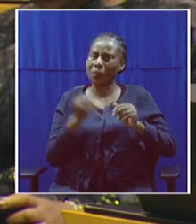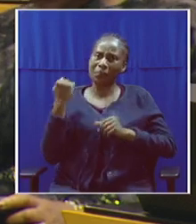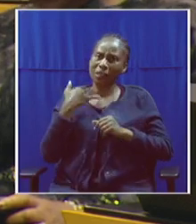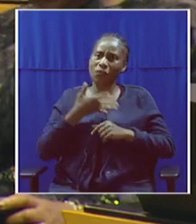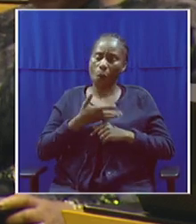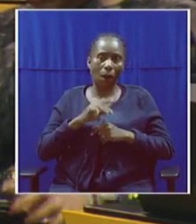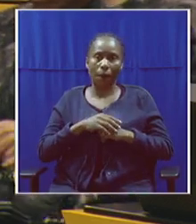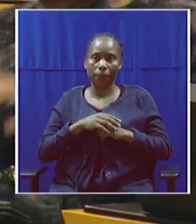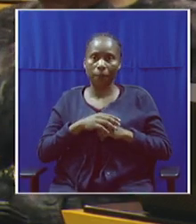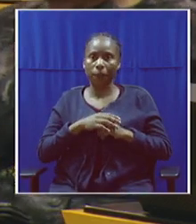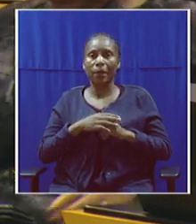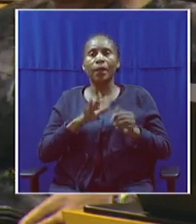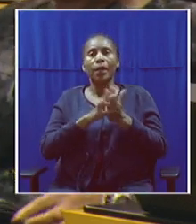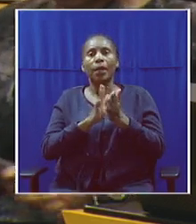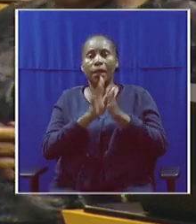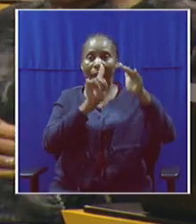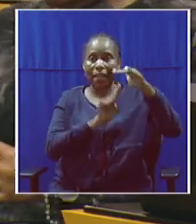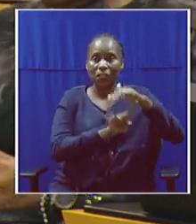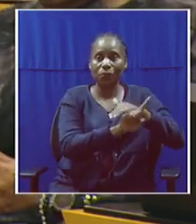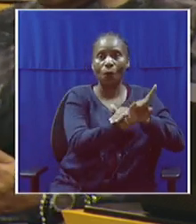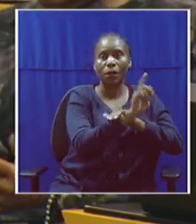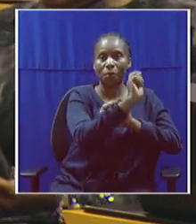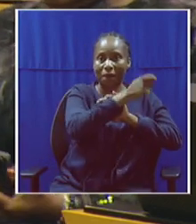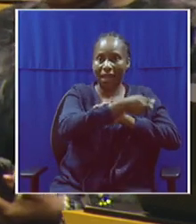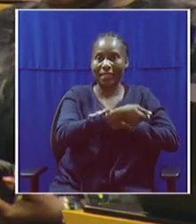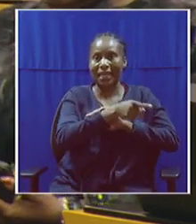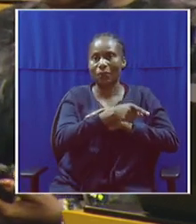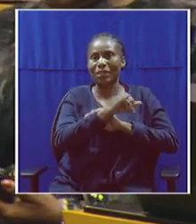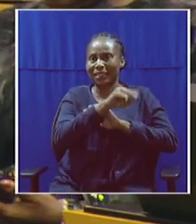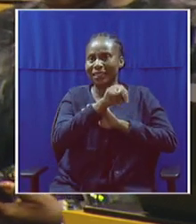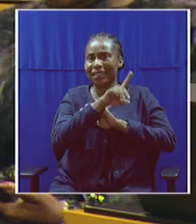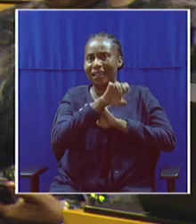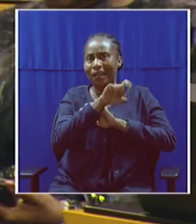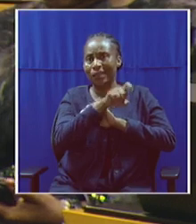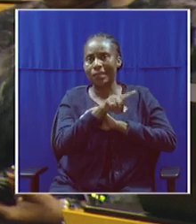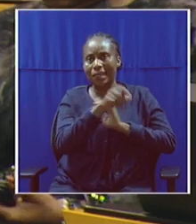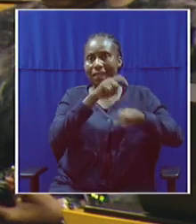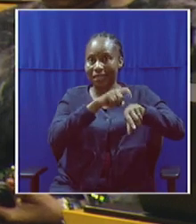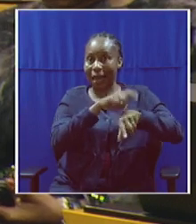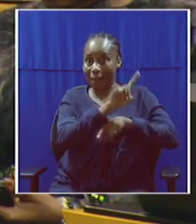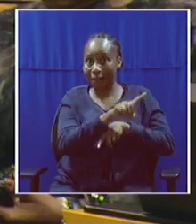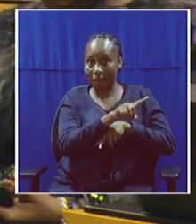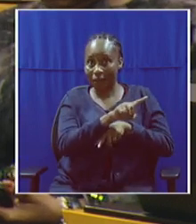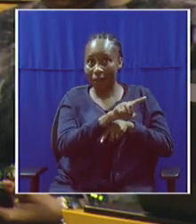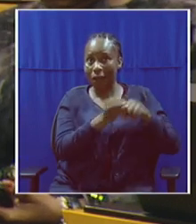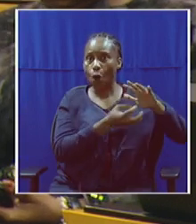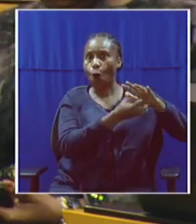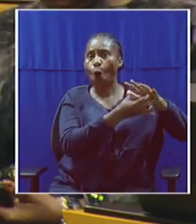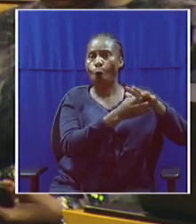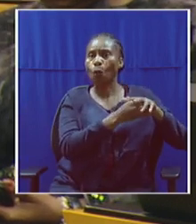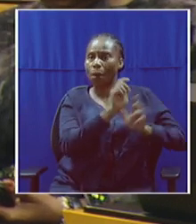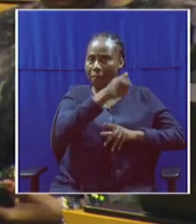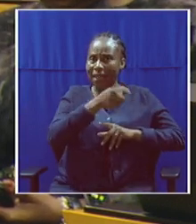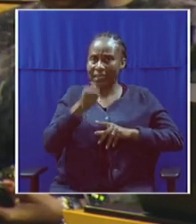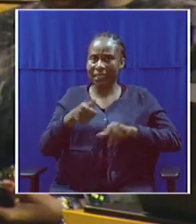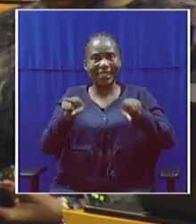Export prices that were also indexed and at that time those prices whenever the same